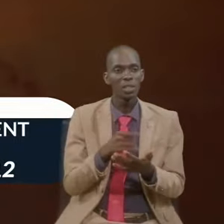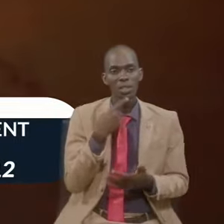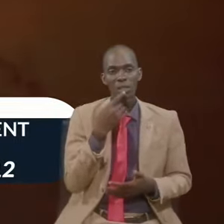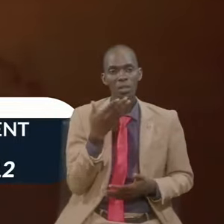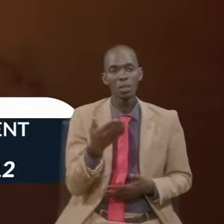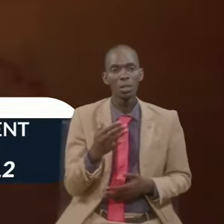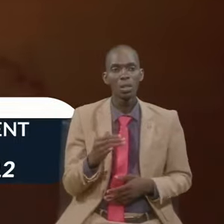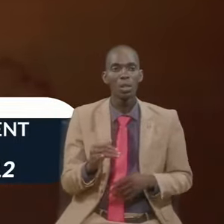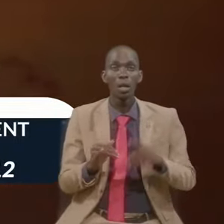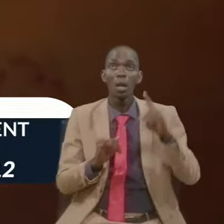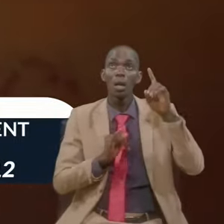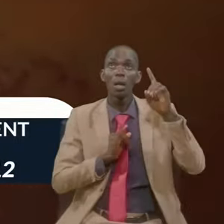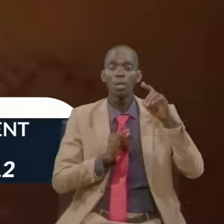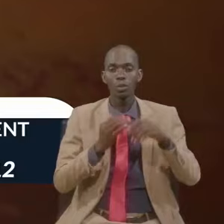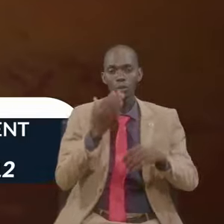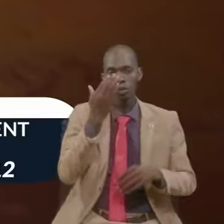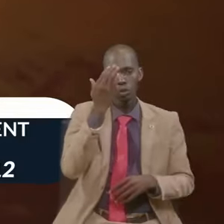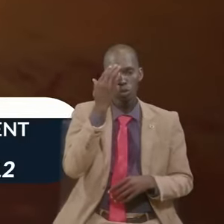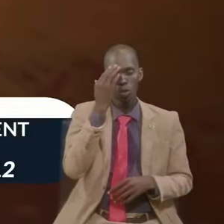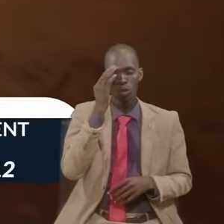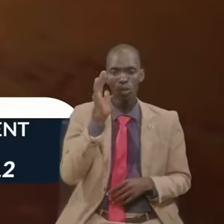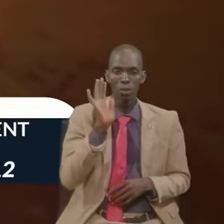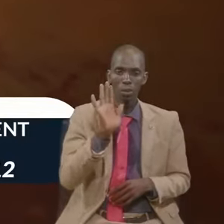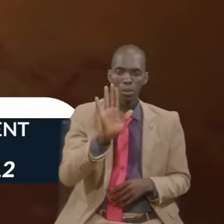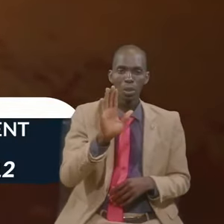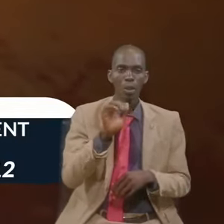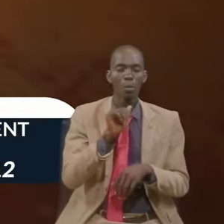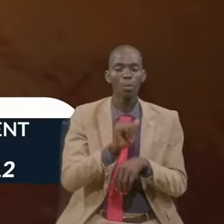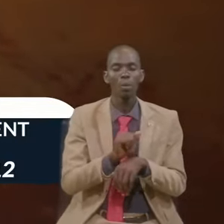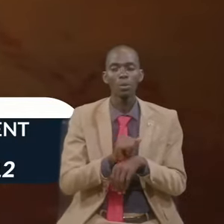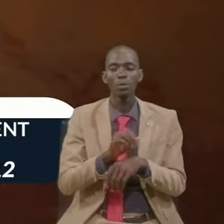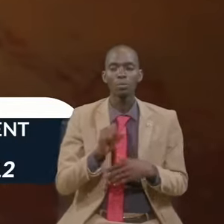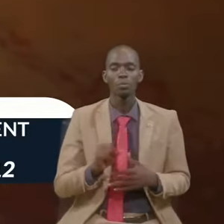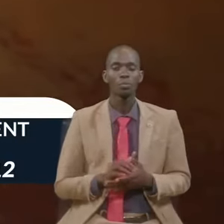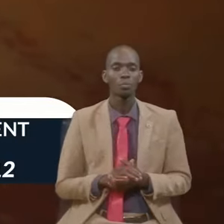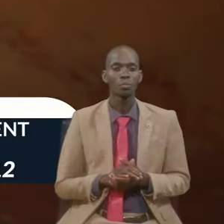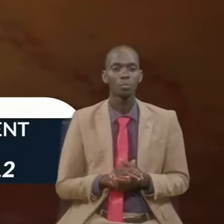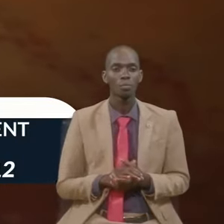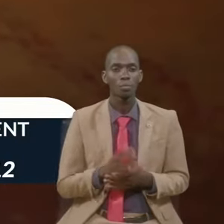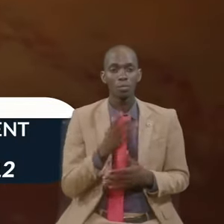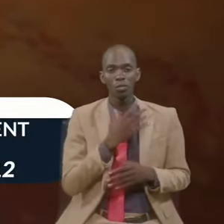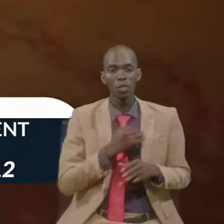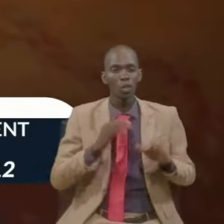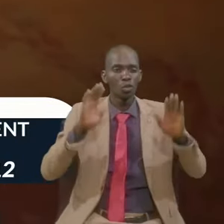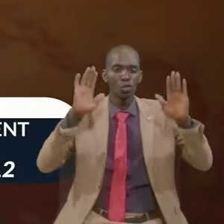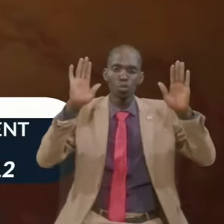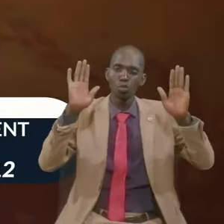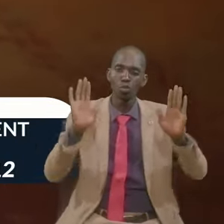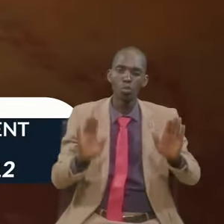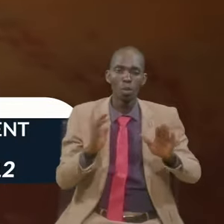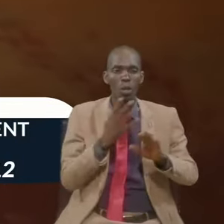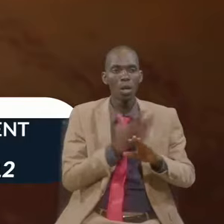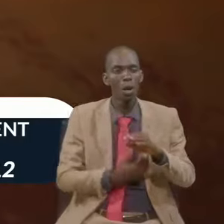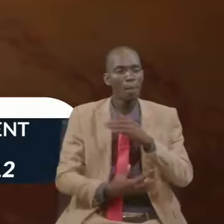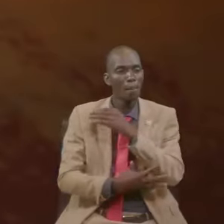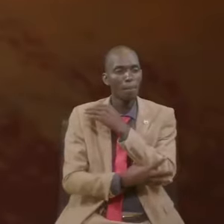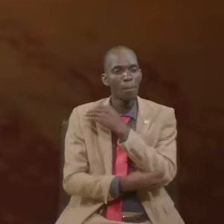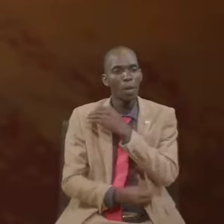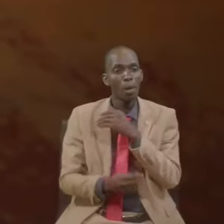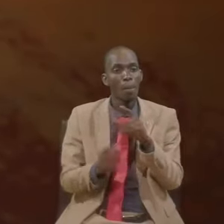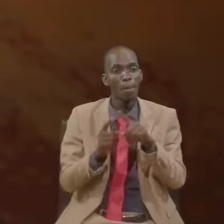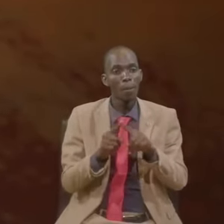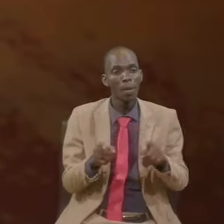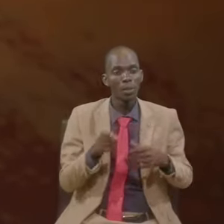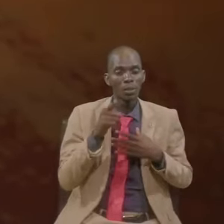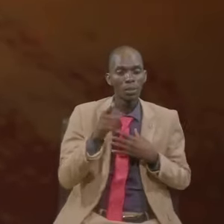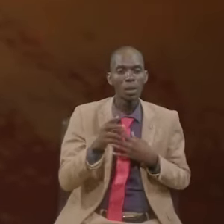says, I know thy works and tribulation and poverty, but